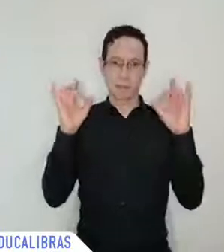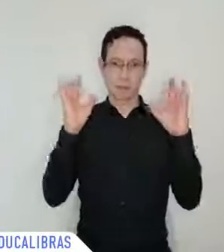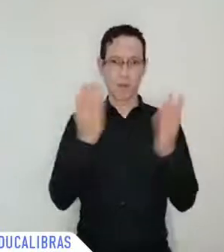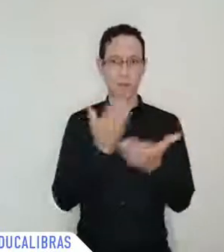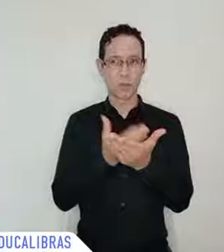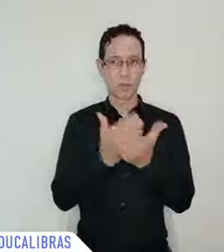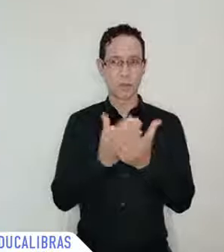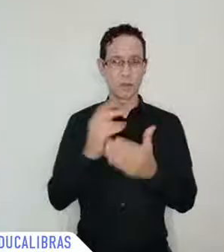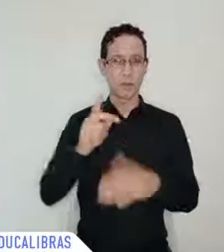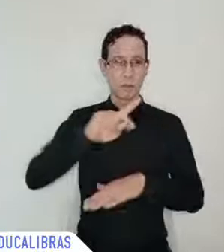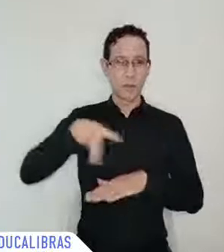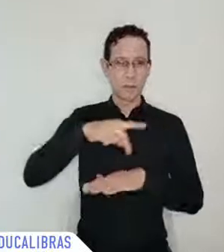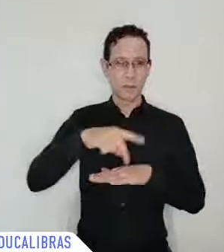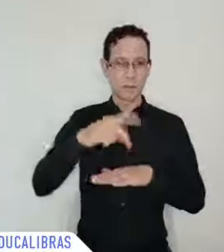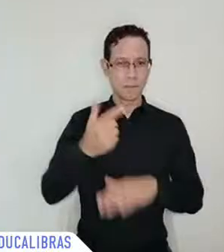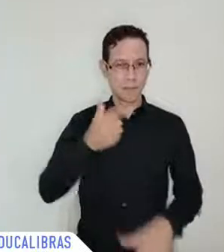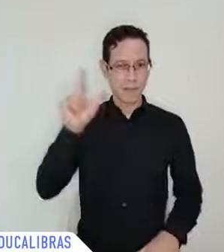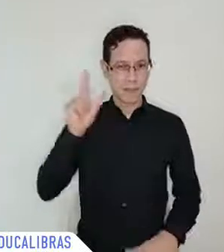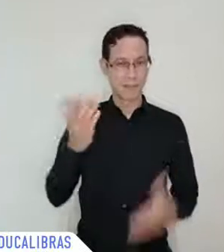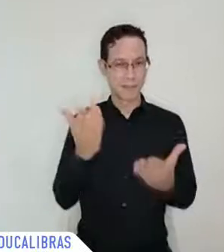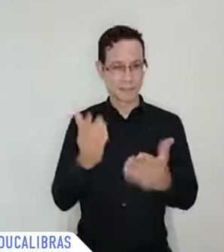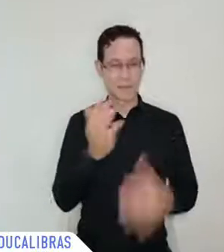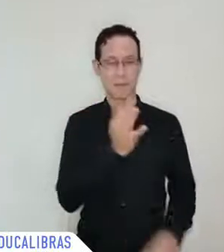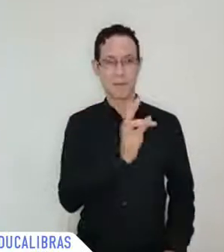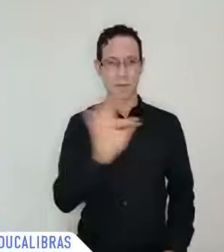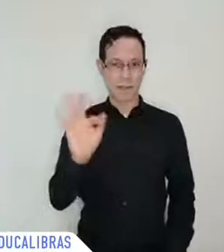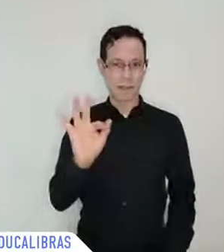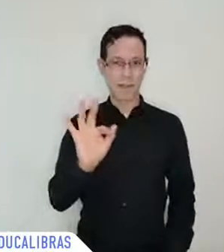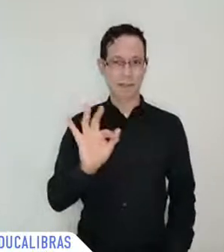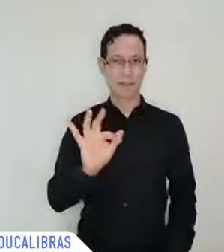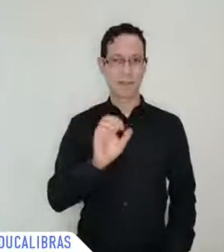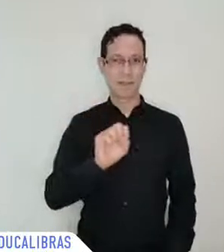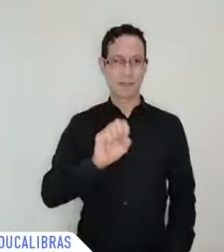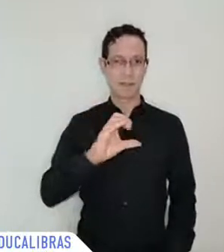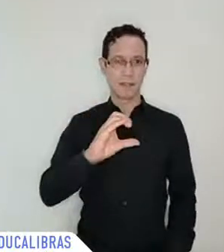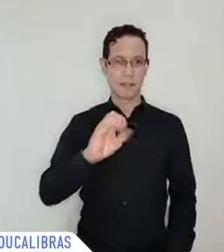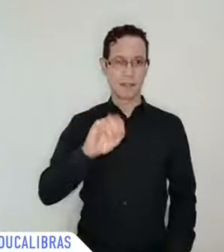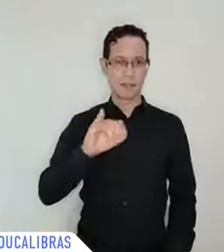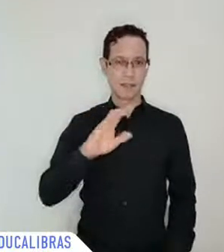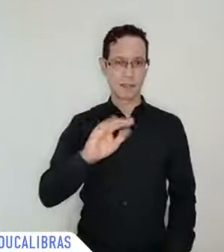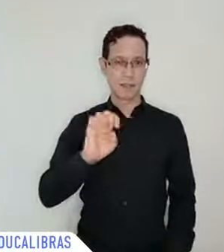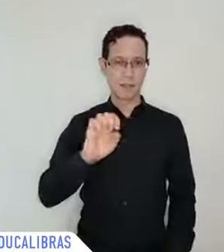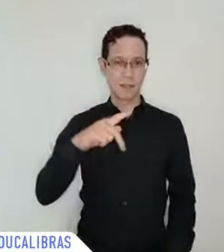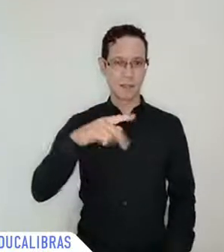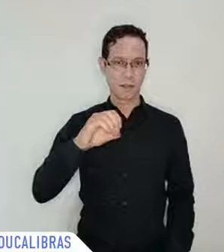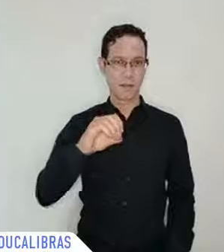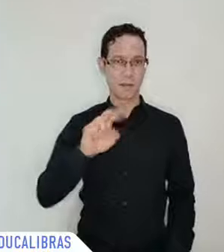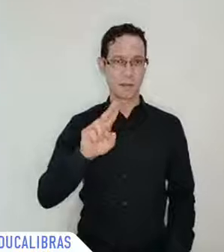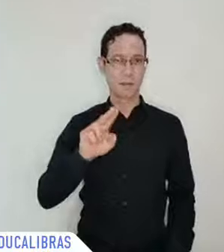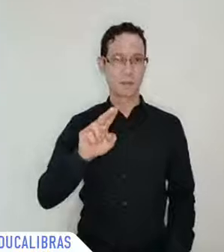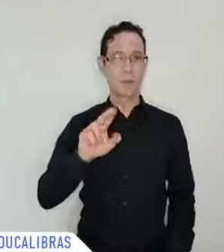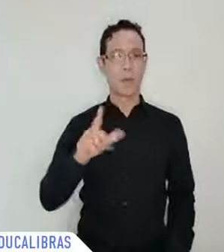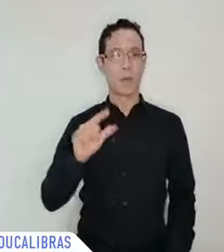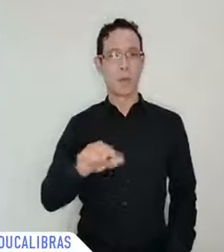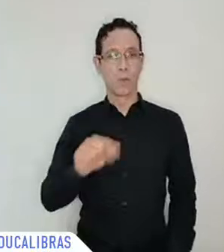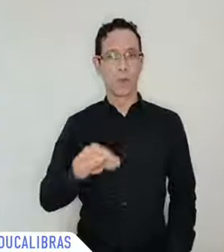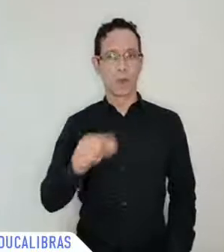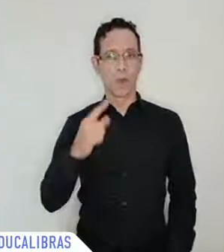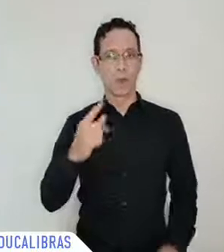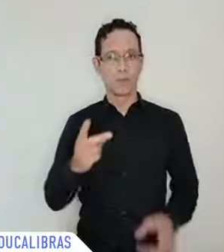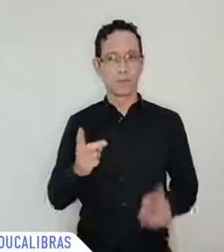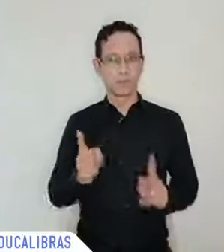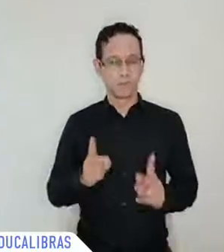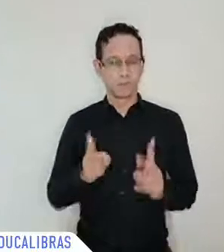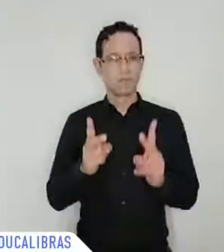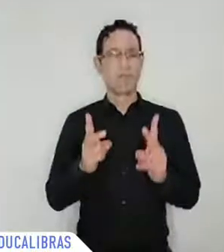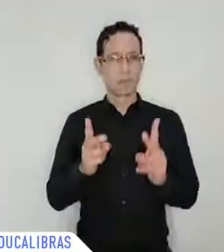our youth, and sometimes we do have the privilege to study overseas, and even